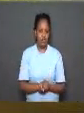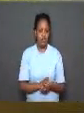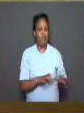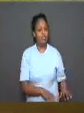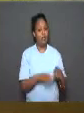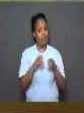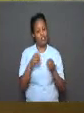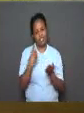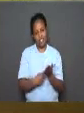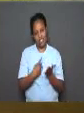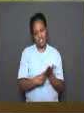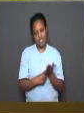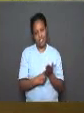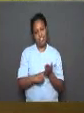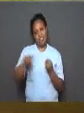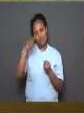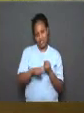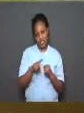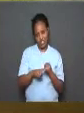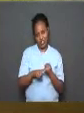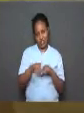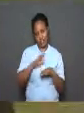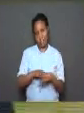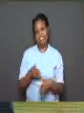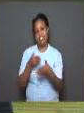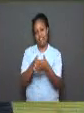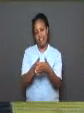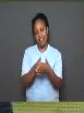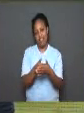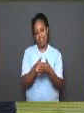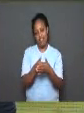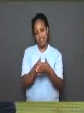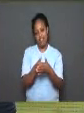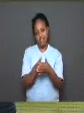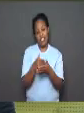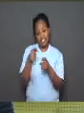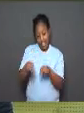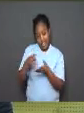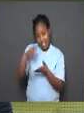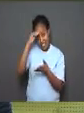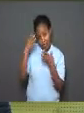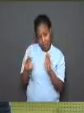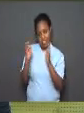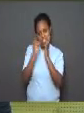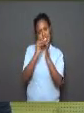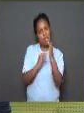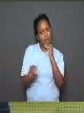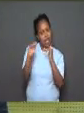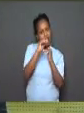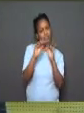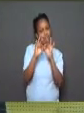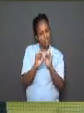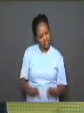Students, this is the end of our lesson. We have learned that rule of